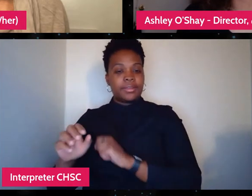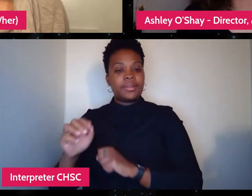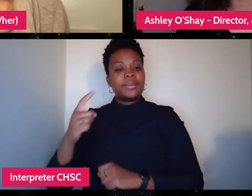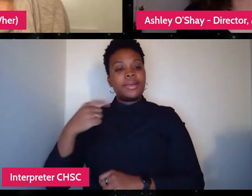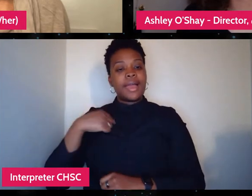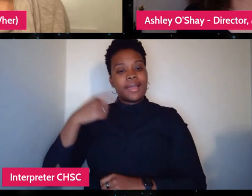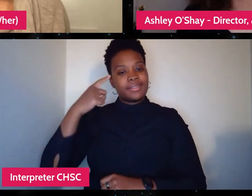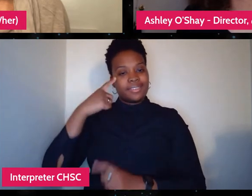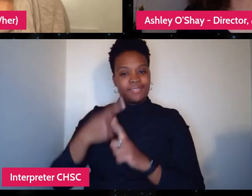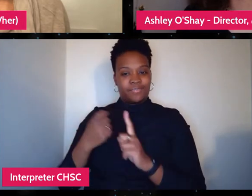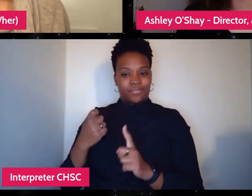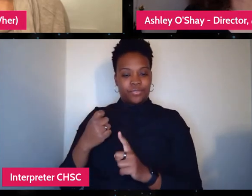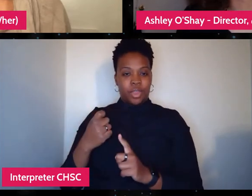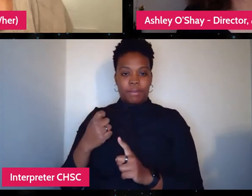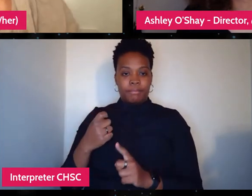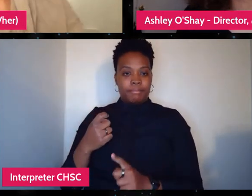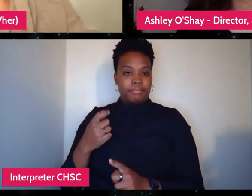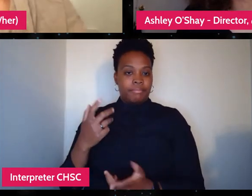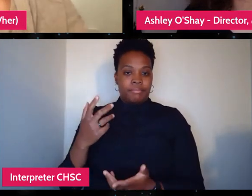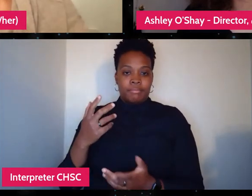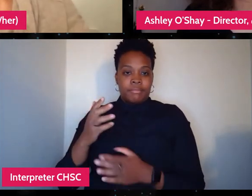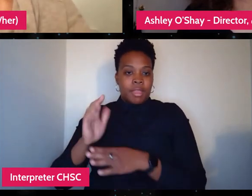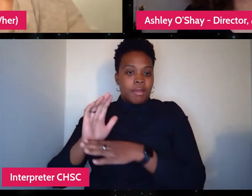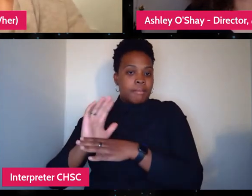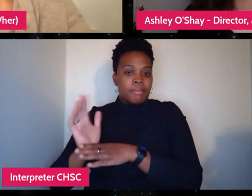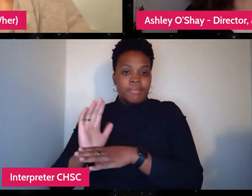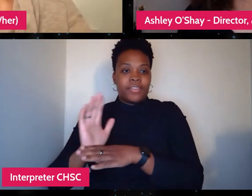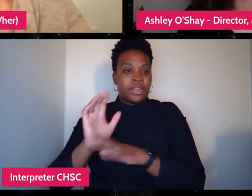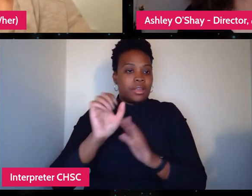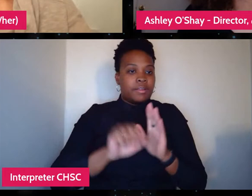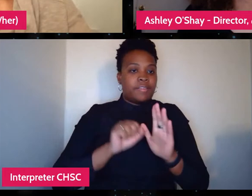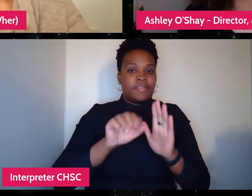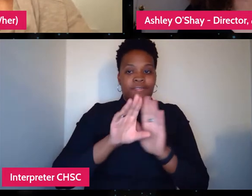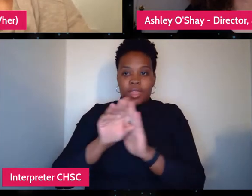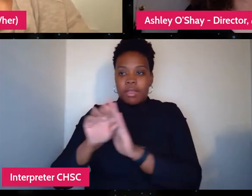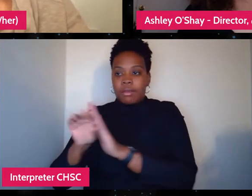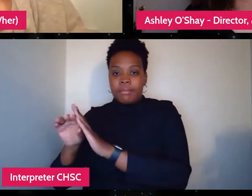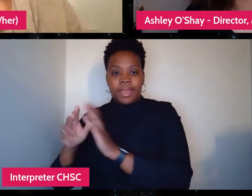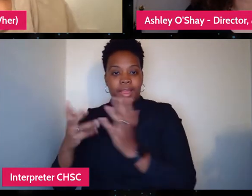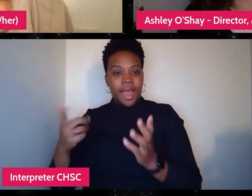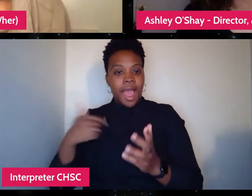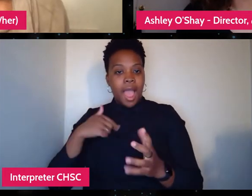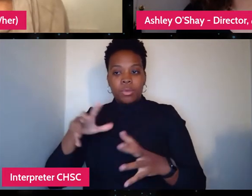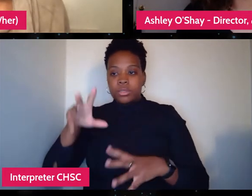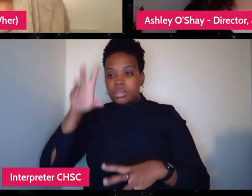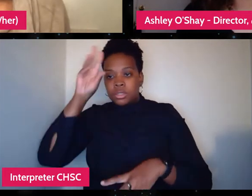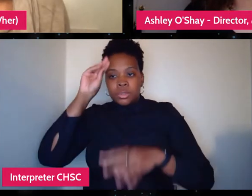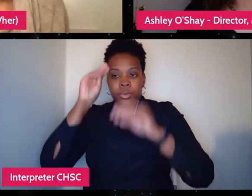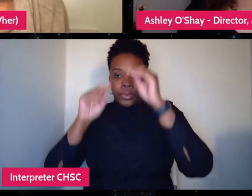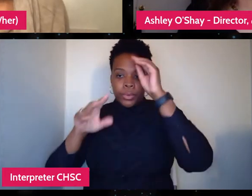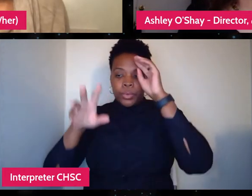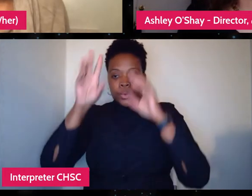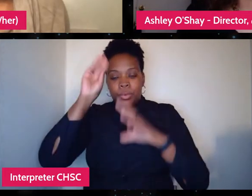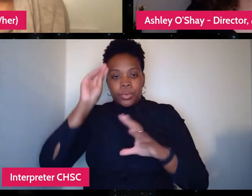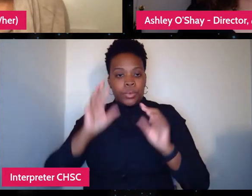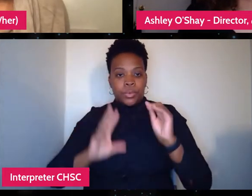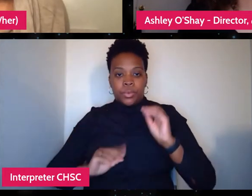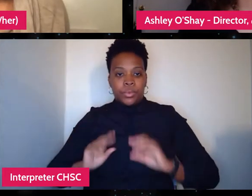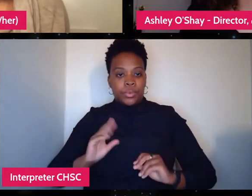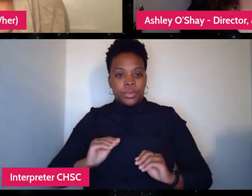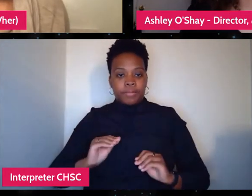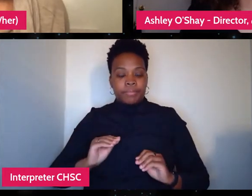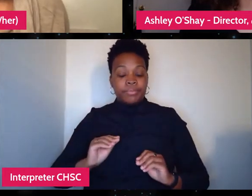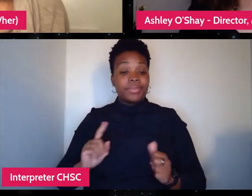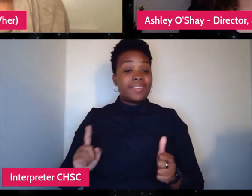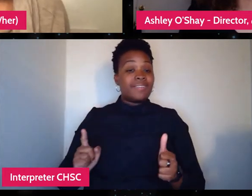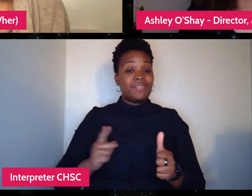from osmosis and just like filming a lot, I was like taking it in. And so once we kind of had to first